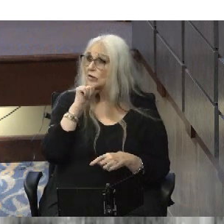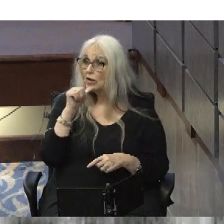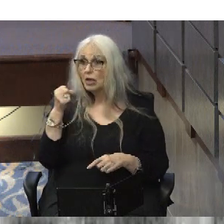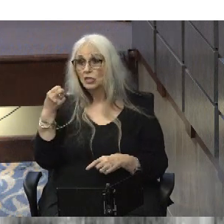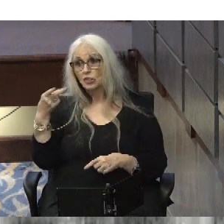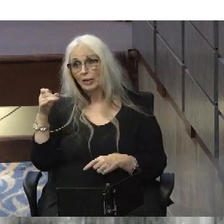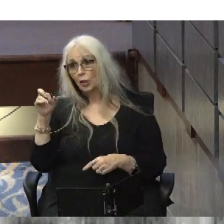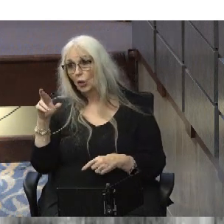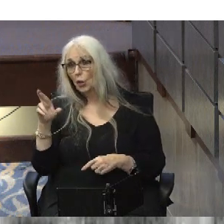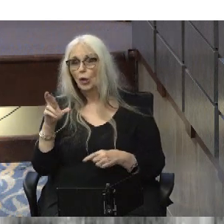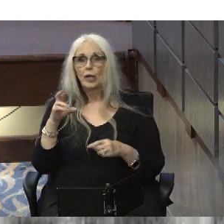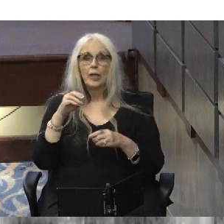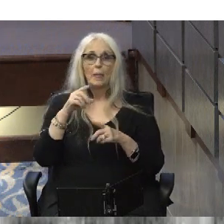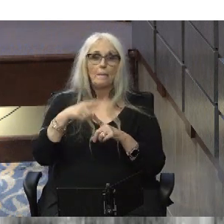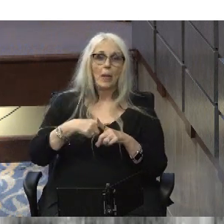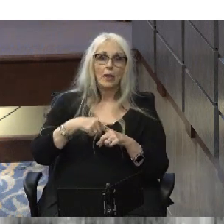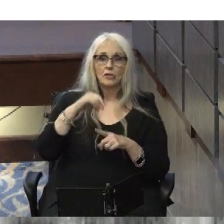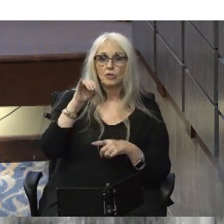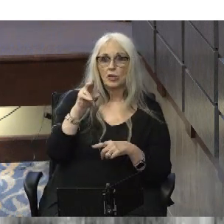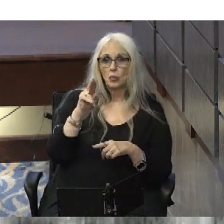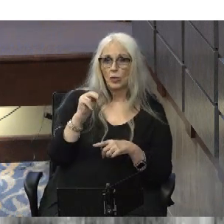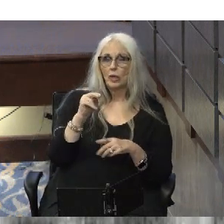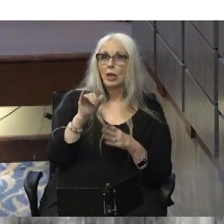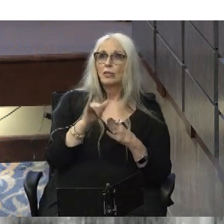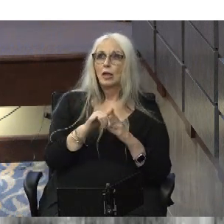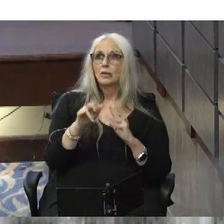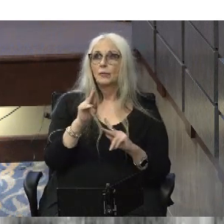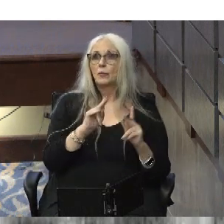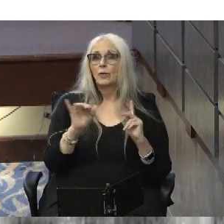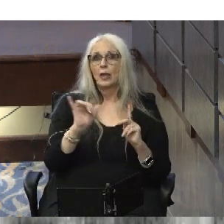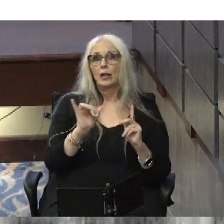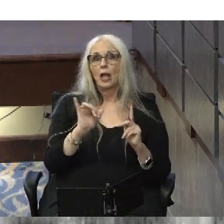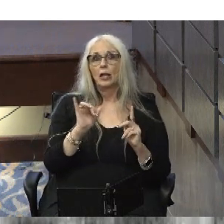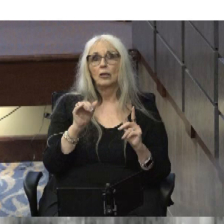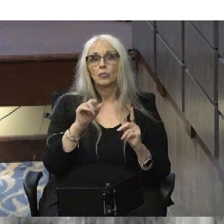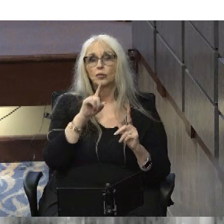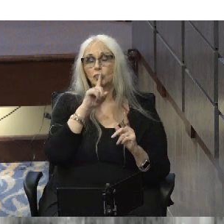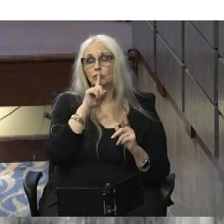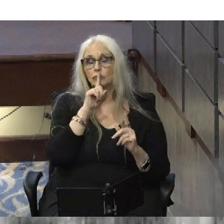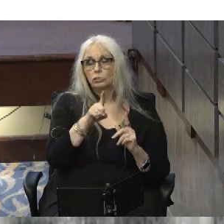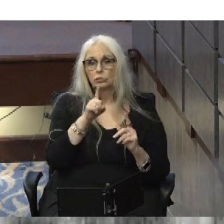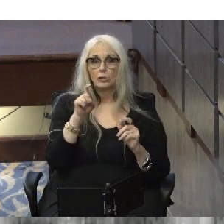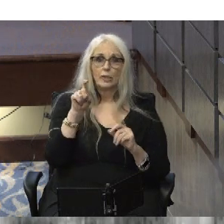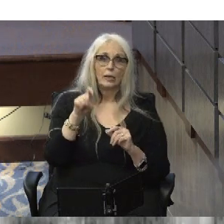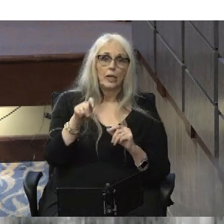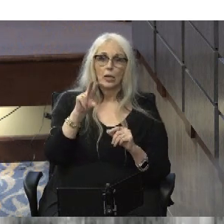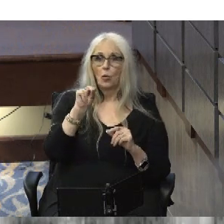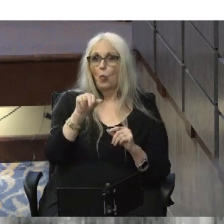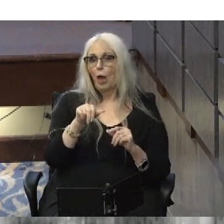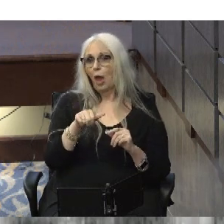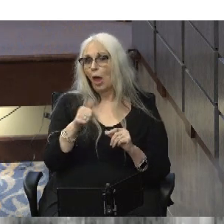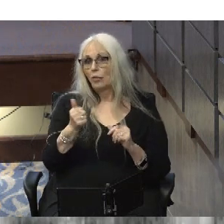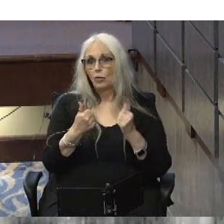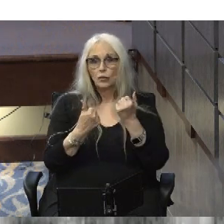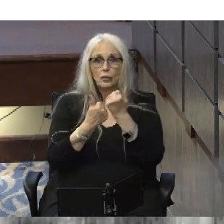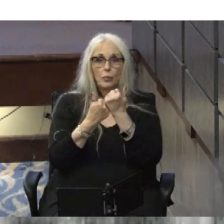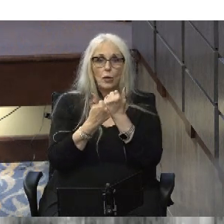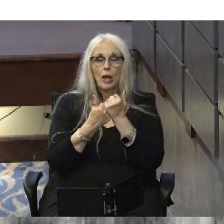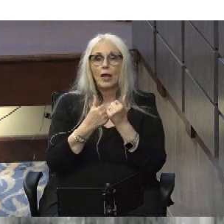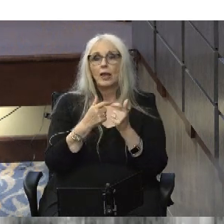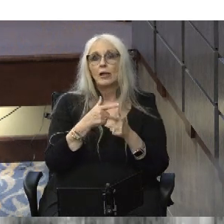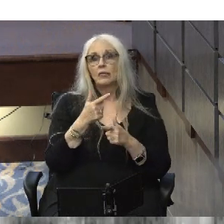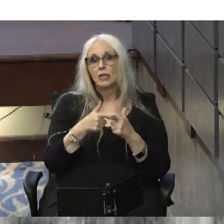month of January generally are individuals who are at extreme need and they don't have any other supports. Therefore, they're in